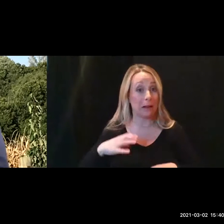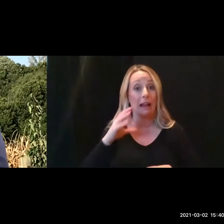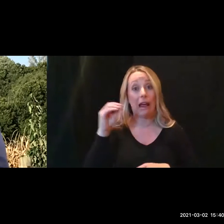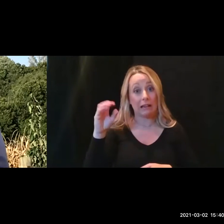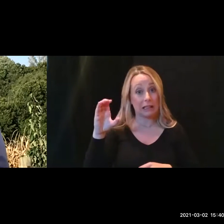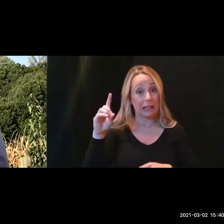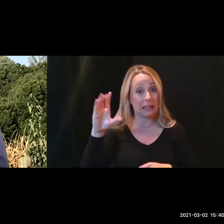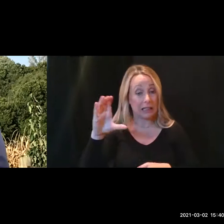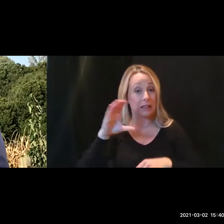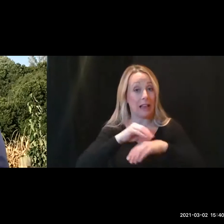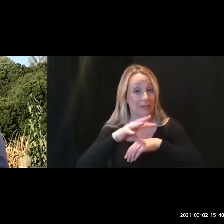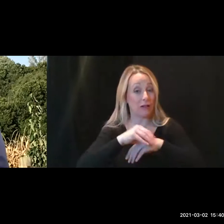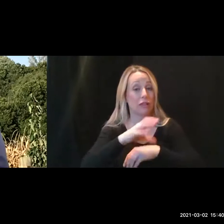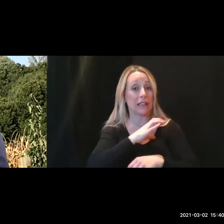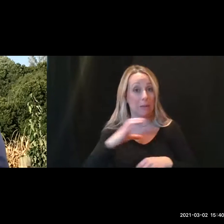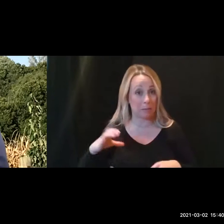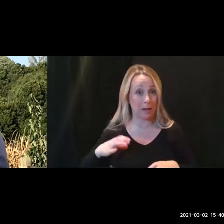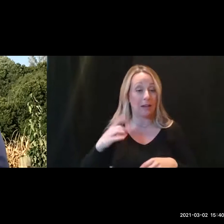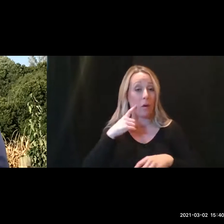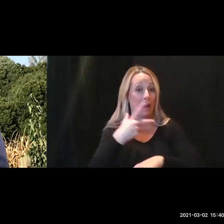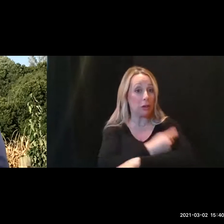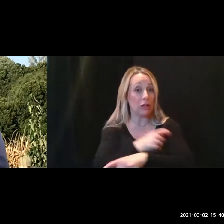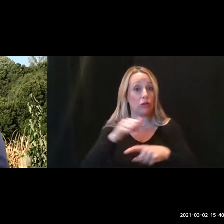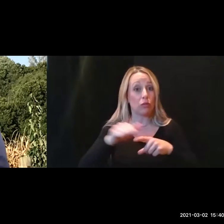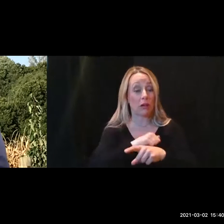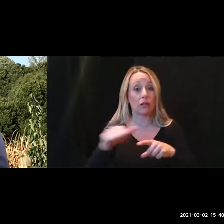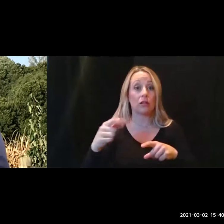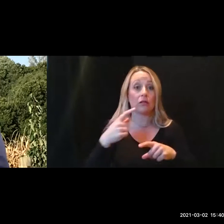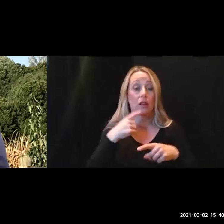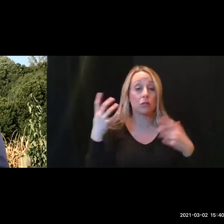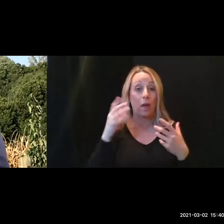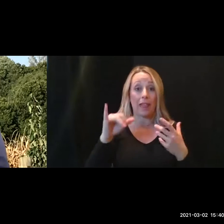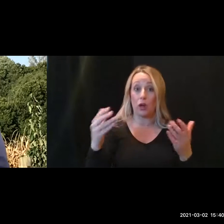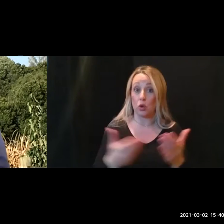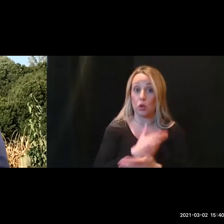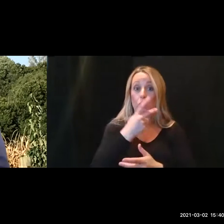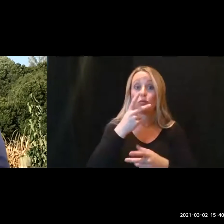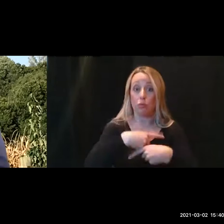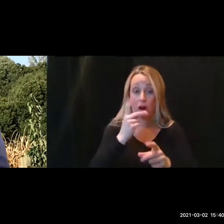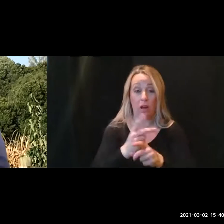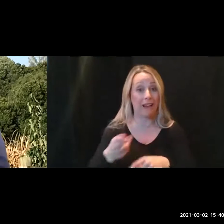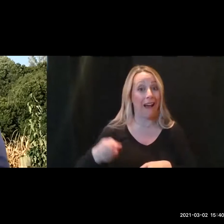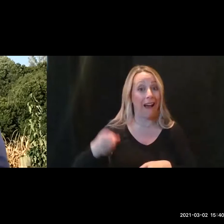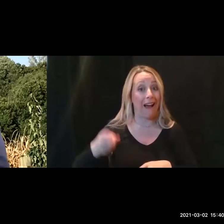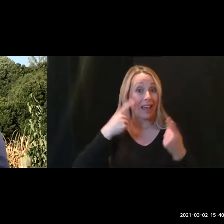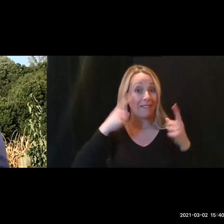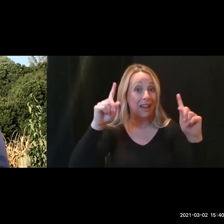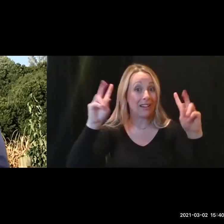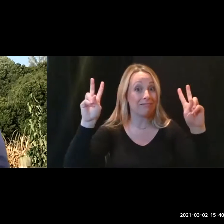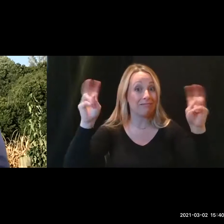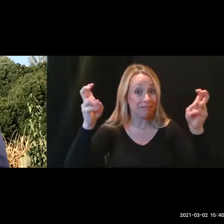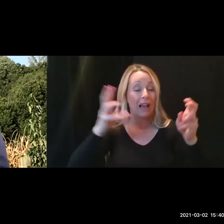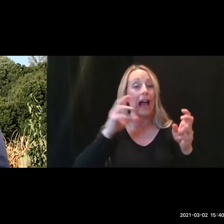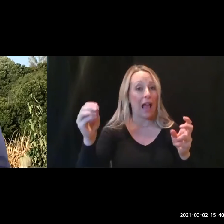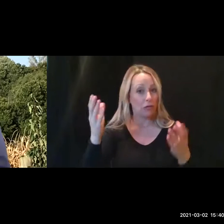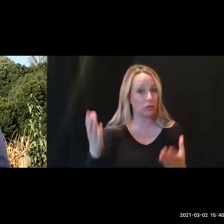Committee on Immunization Practices consider the new product to be highly effective and they explicitly recommend